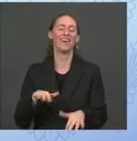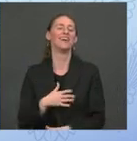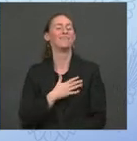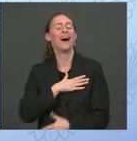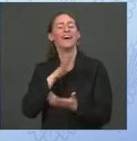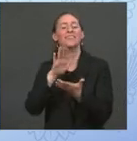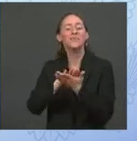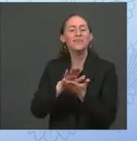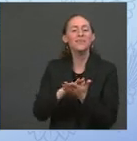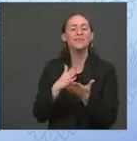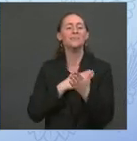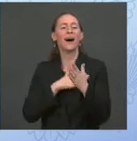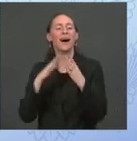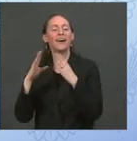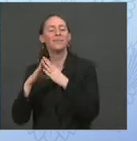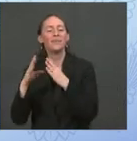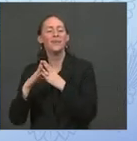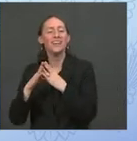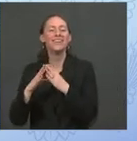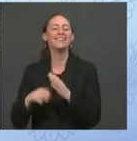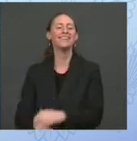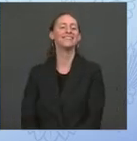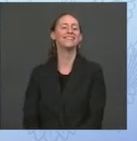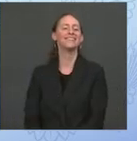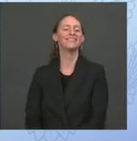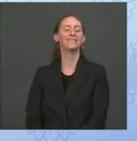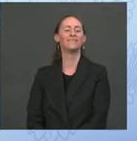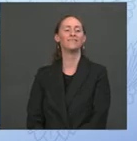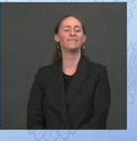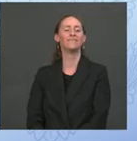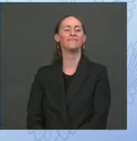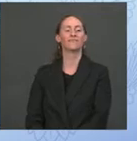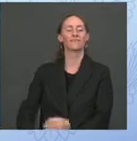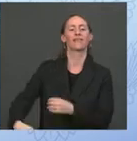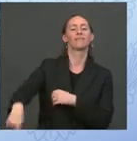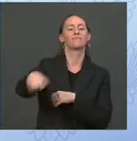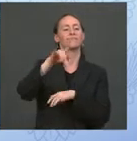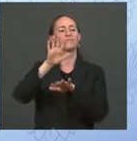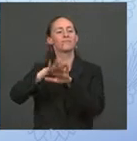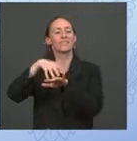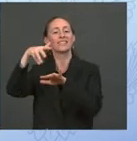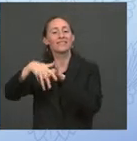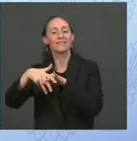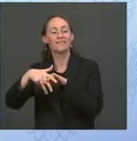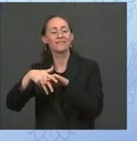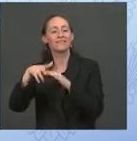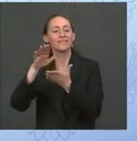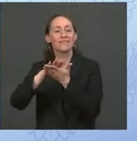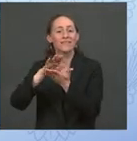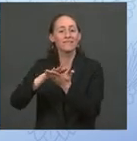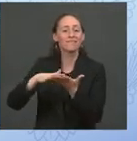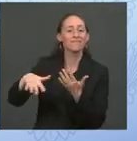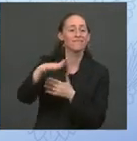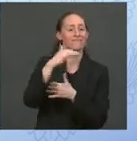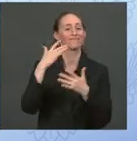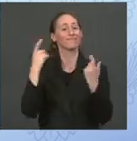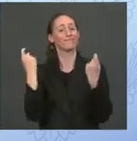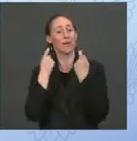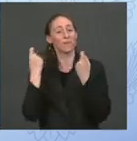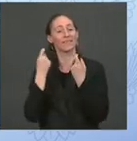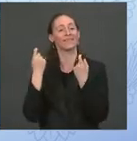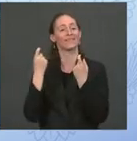Booker Elementary, the Council of Chief State Schools Officers for celebrating both the 20 and the 2021 State Teachers of the